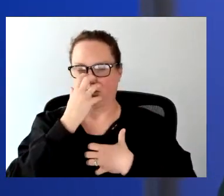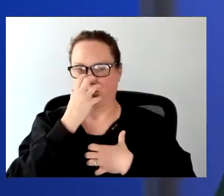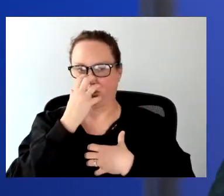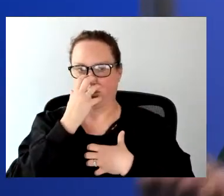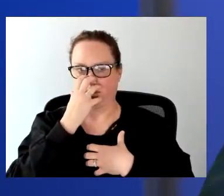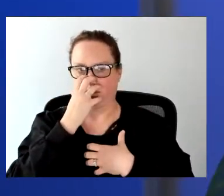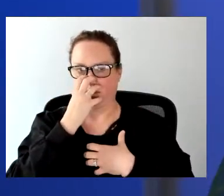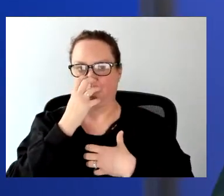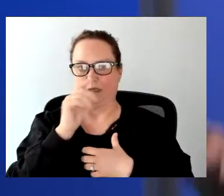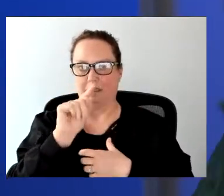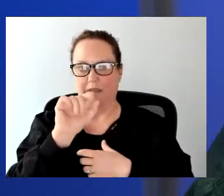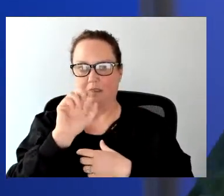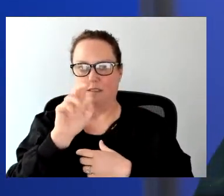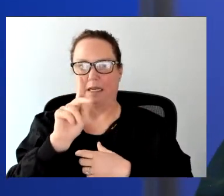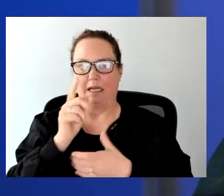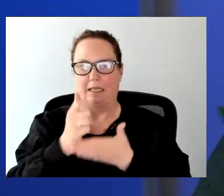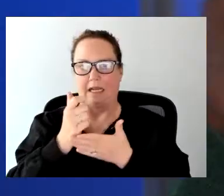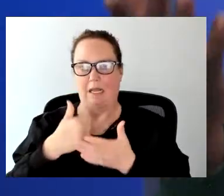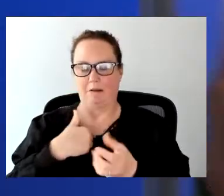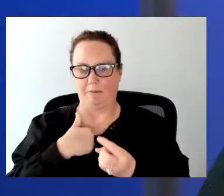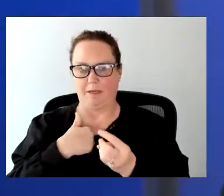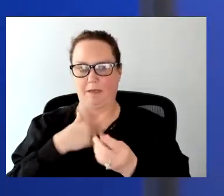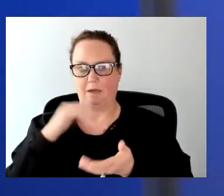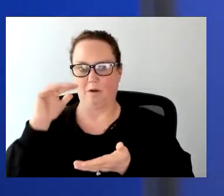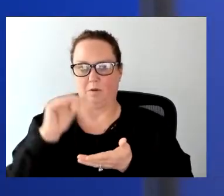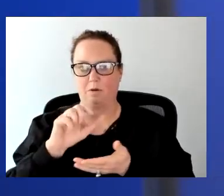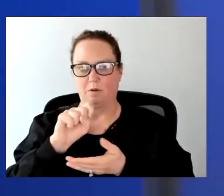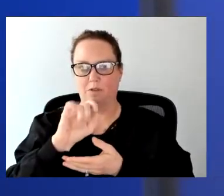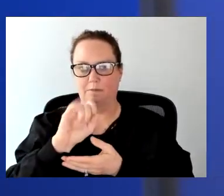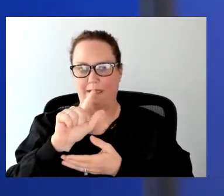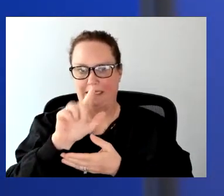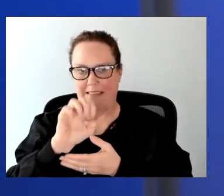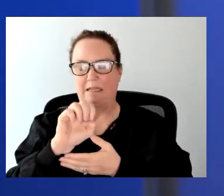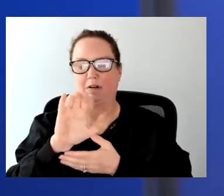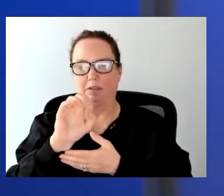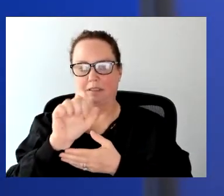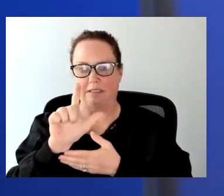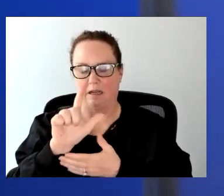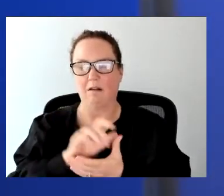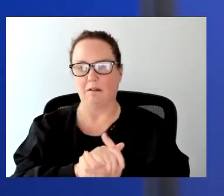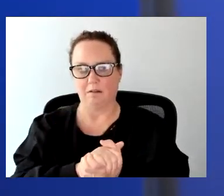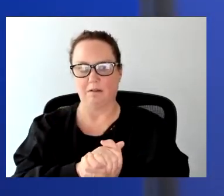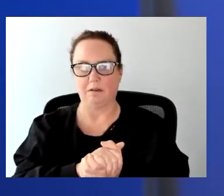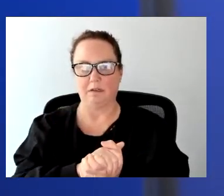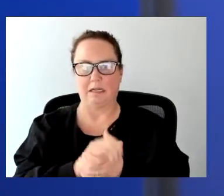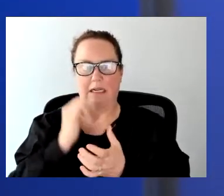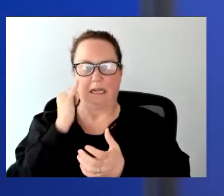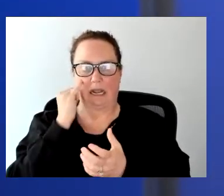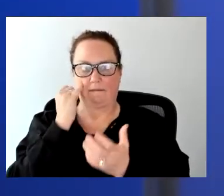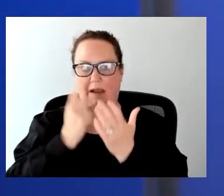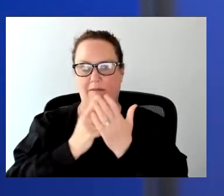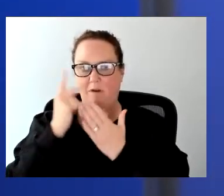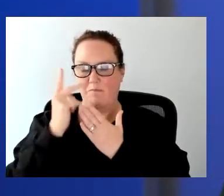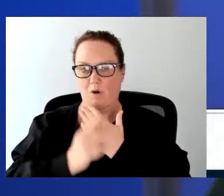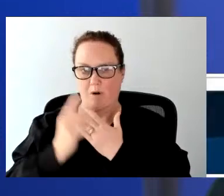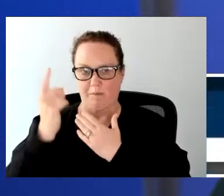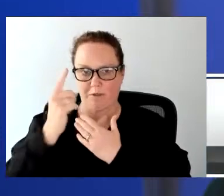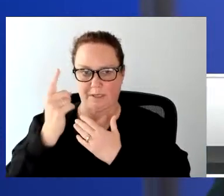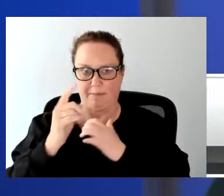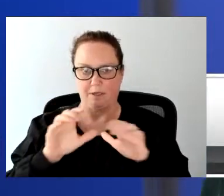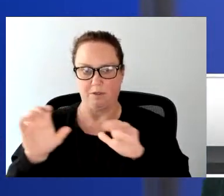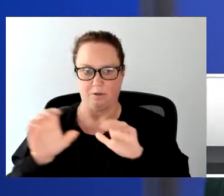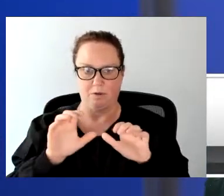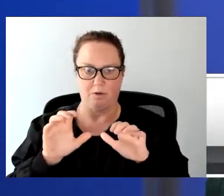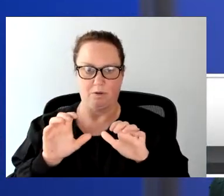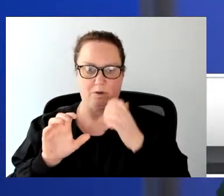oxygen tank that could help me reduce my sickling. If I have a program or something to do, I